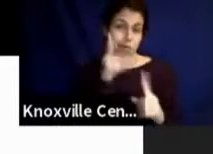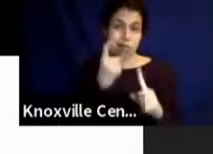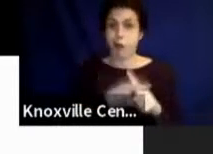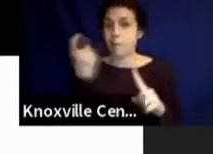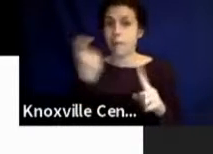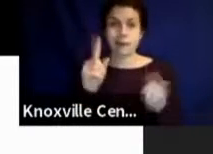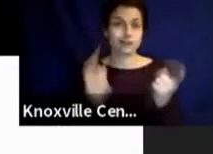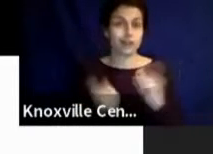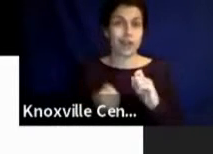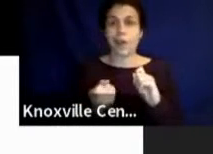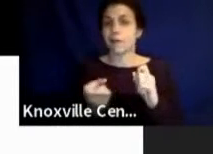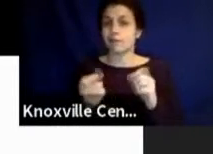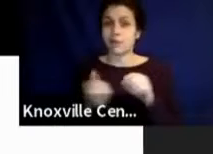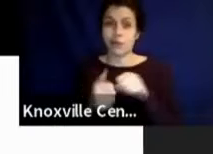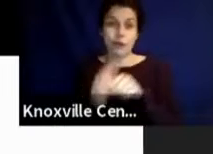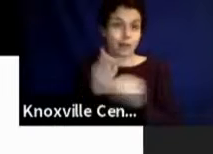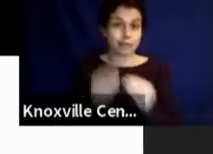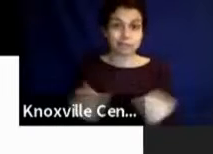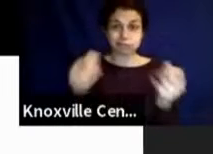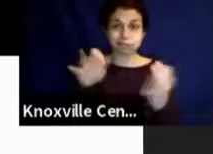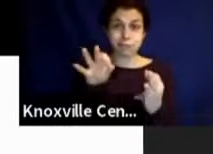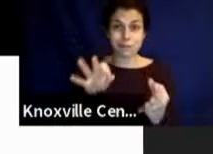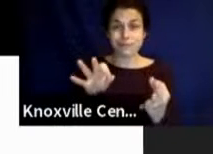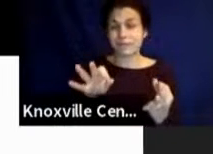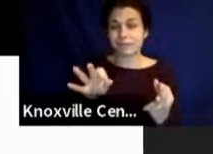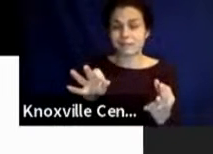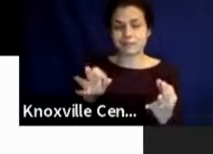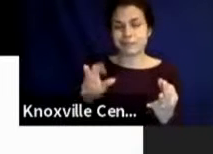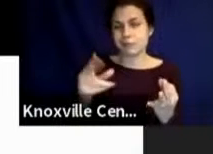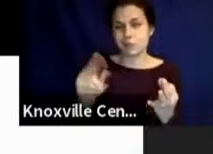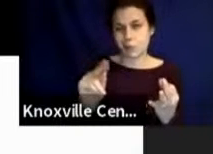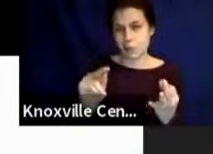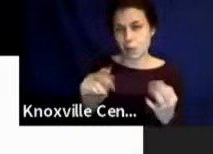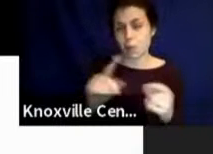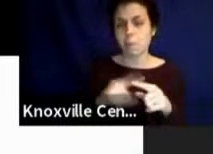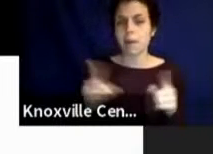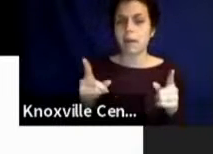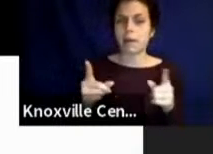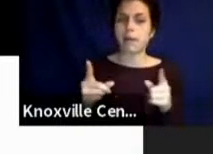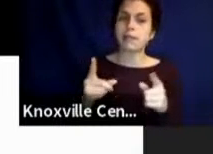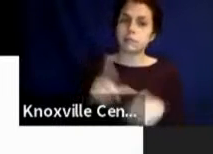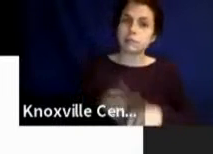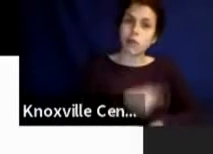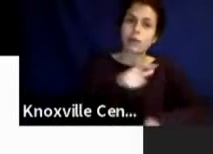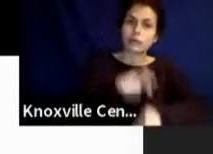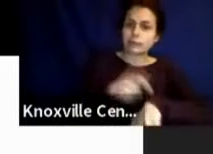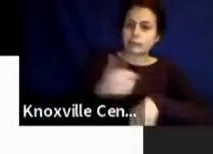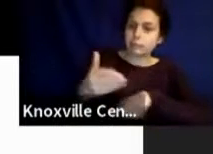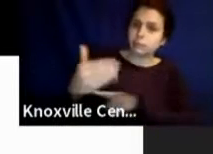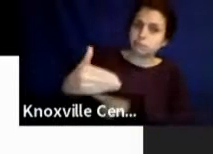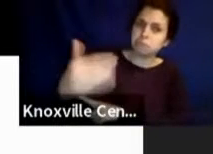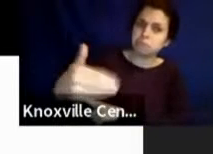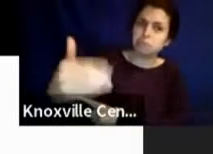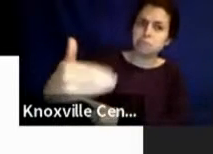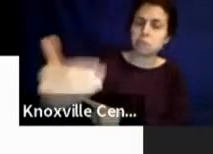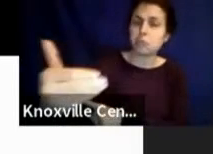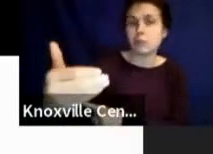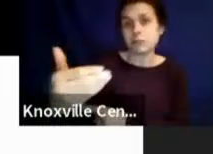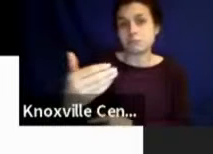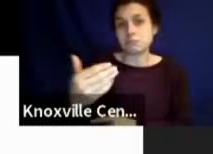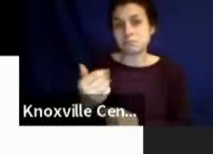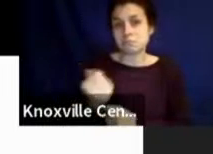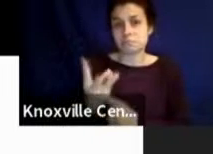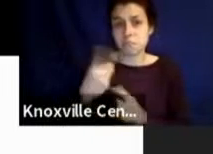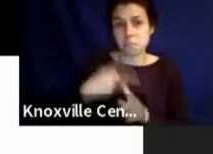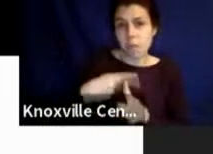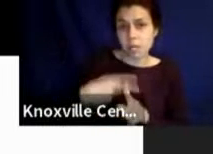itself in the near term. We know in the longer term, even just a period of months, and not even that many months, we know we're going to